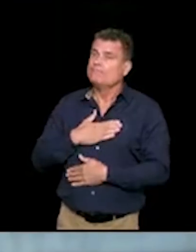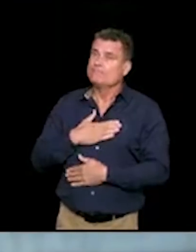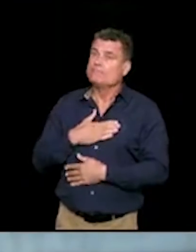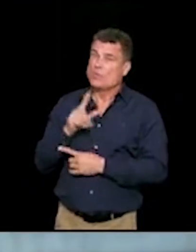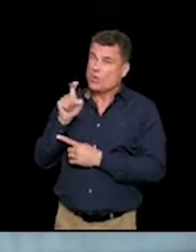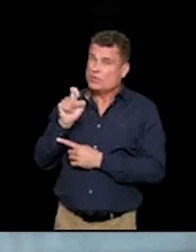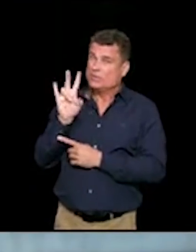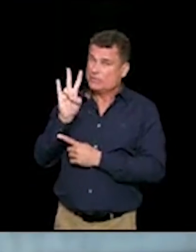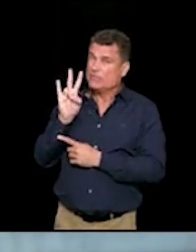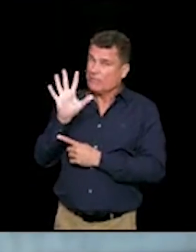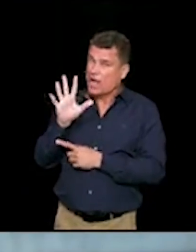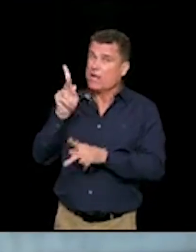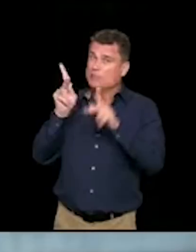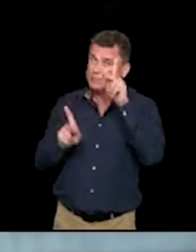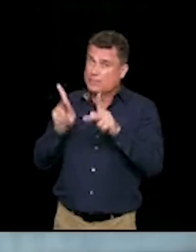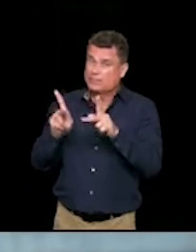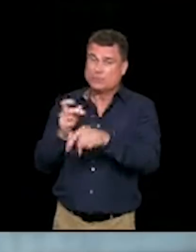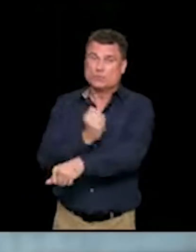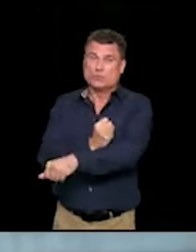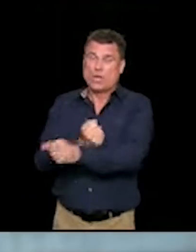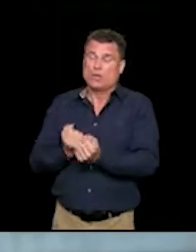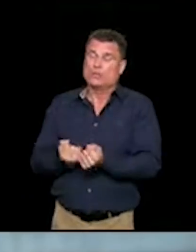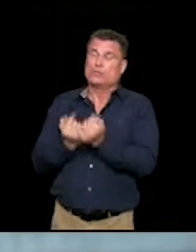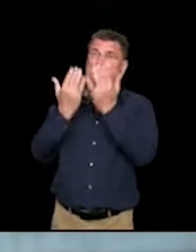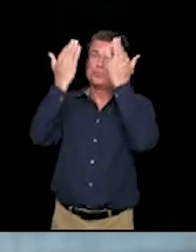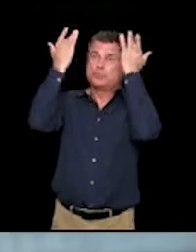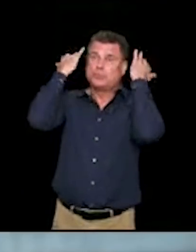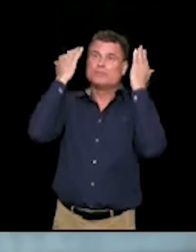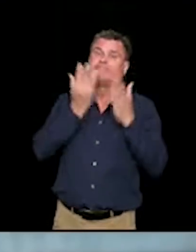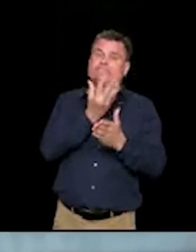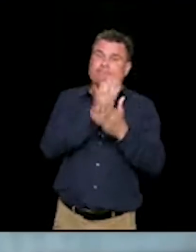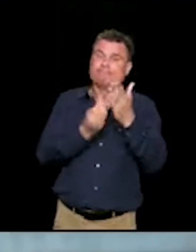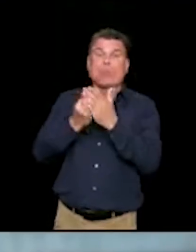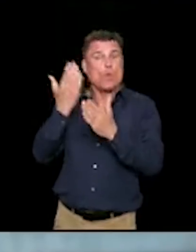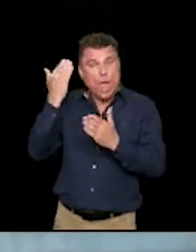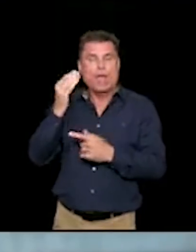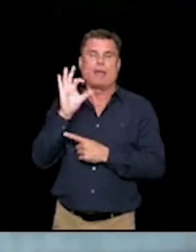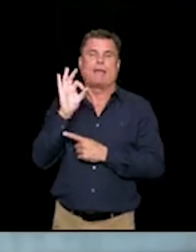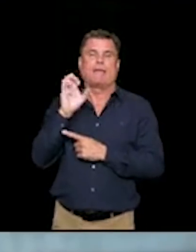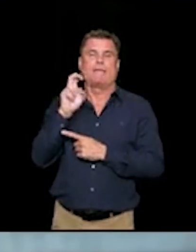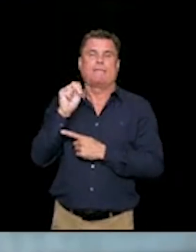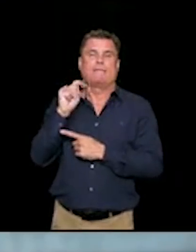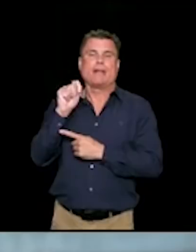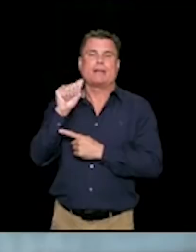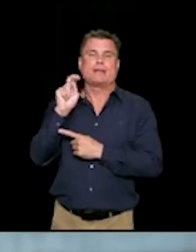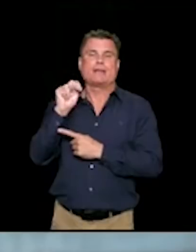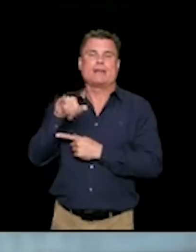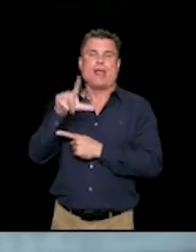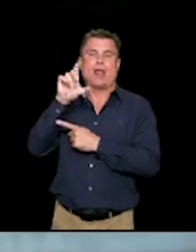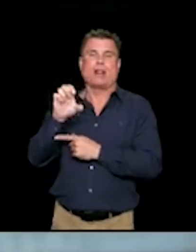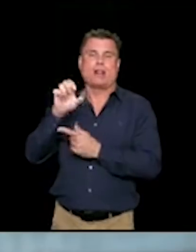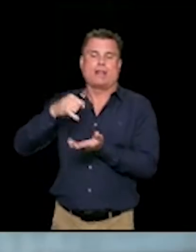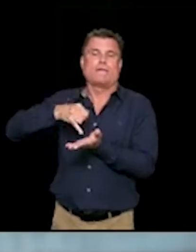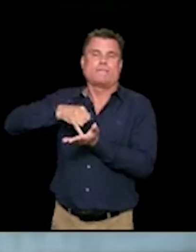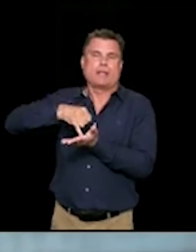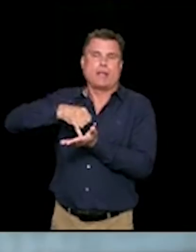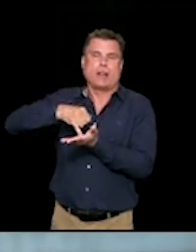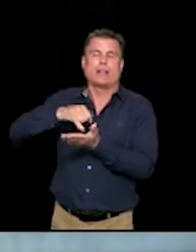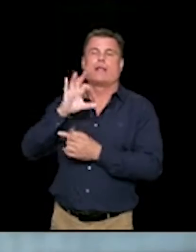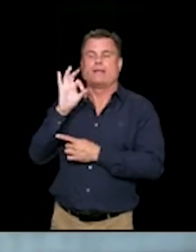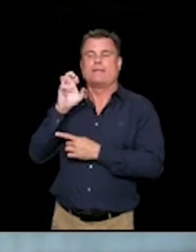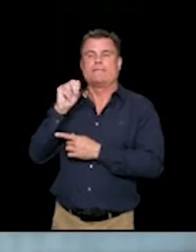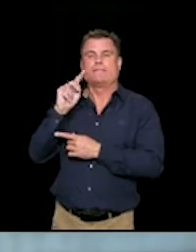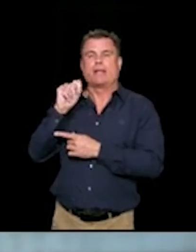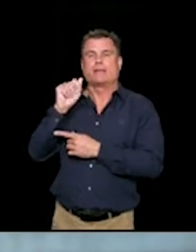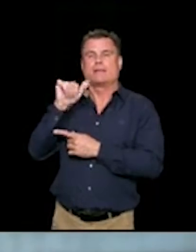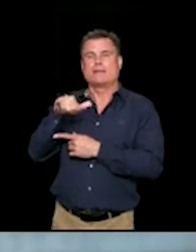lives due to fentanyl poisoning of drugs on the street. They are our aunties, our uncles, our